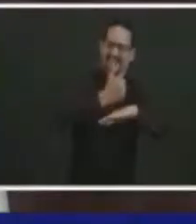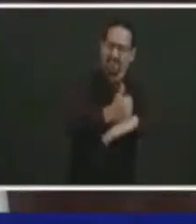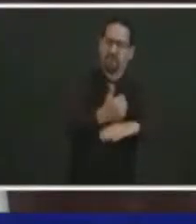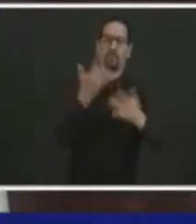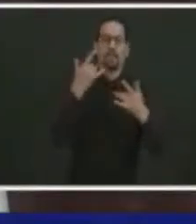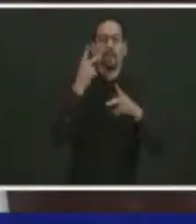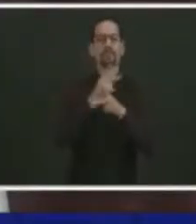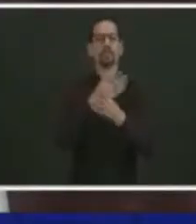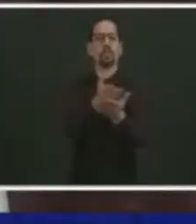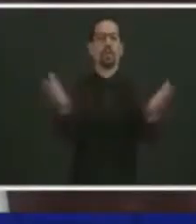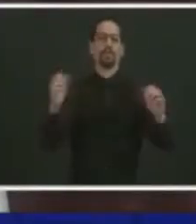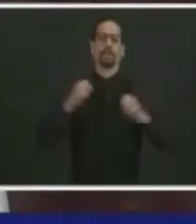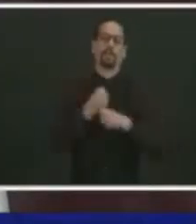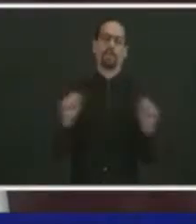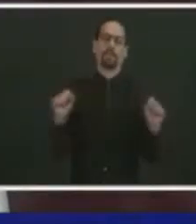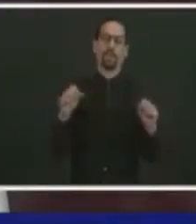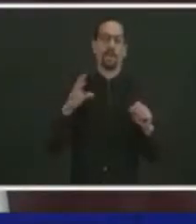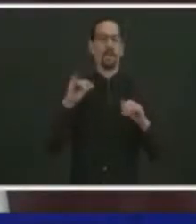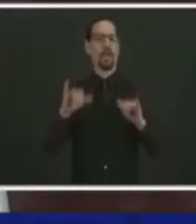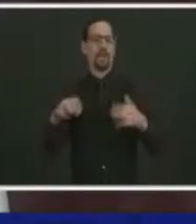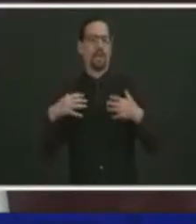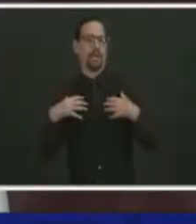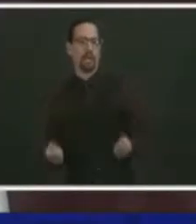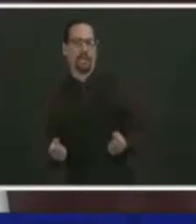and everyone safe and healthy.